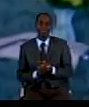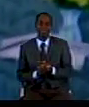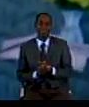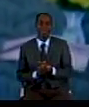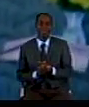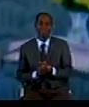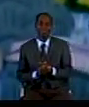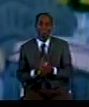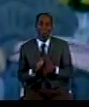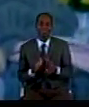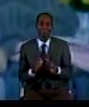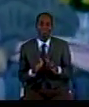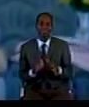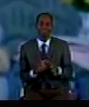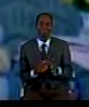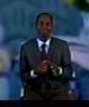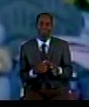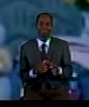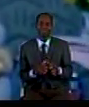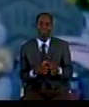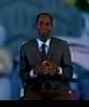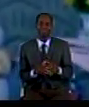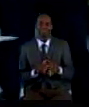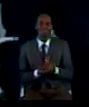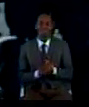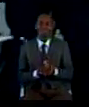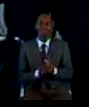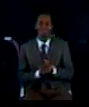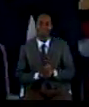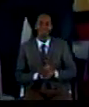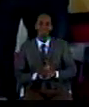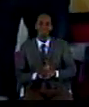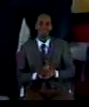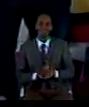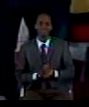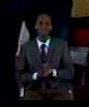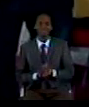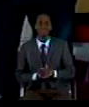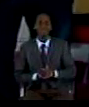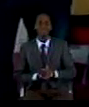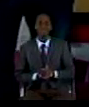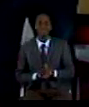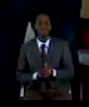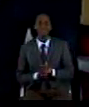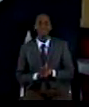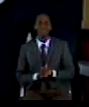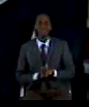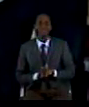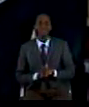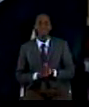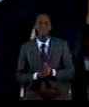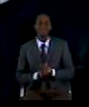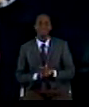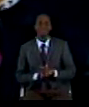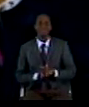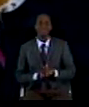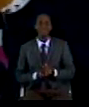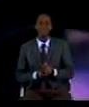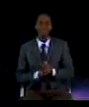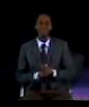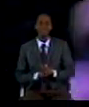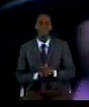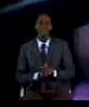Do they put the button, tell the button, do the button, tell the book. Tell the button, tell the button, do the button, tell the